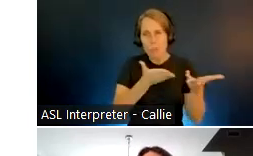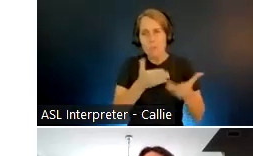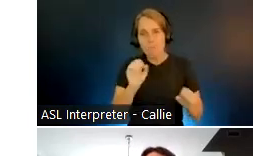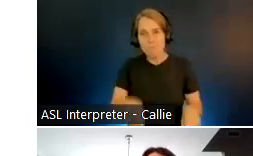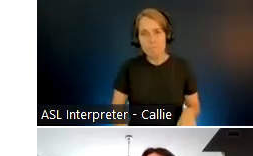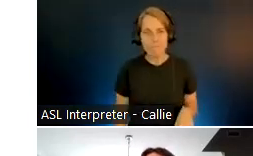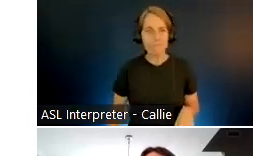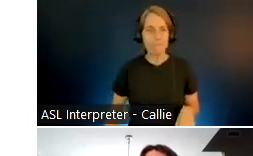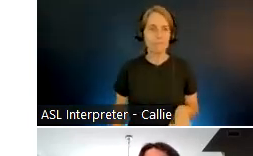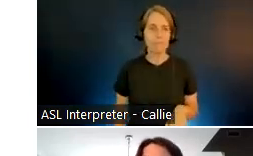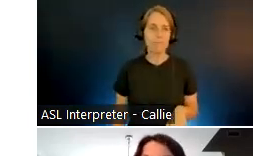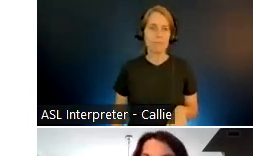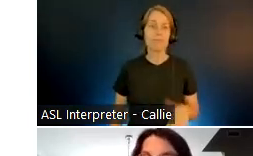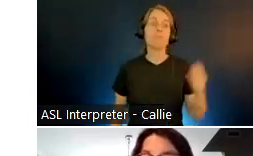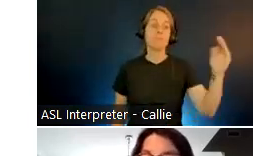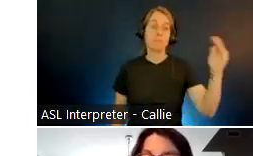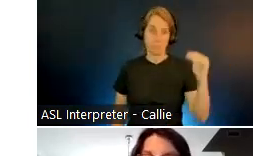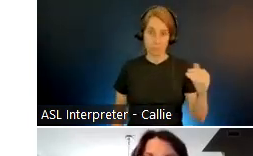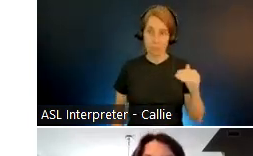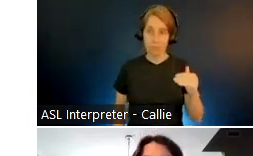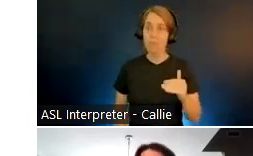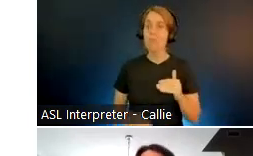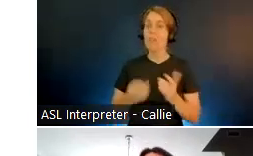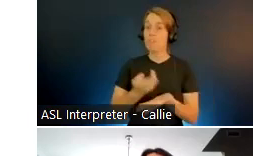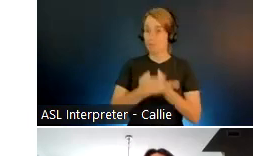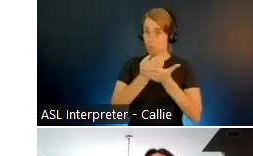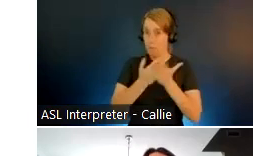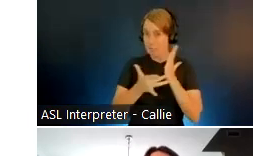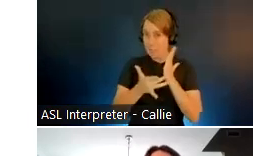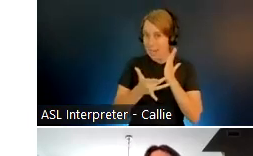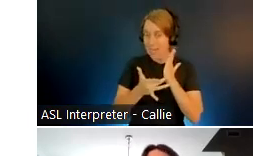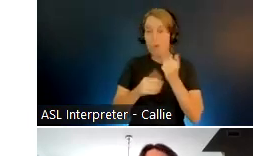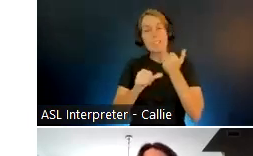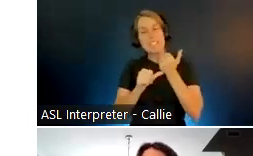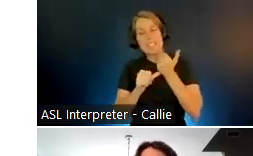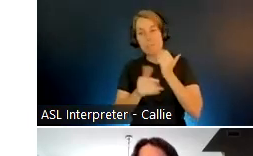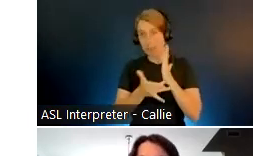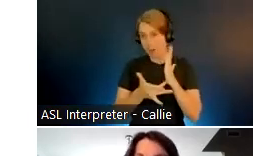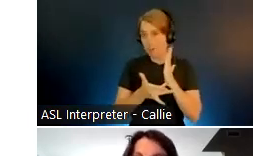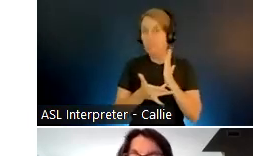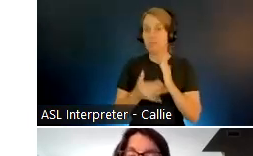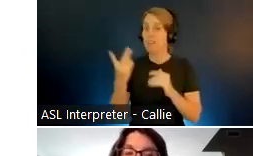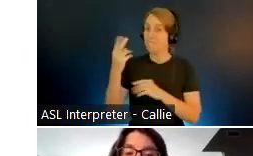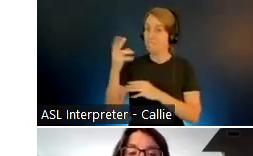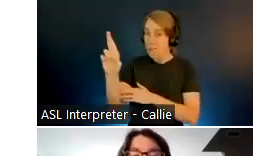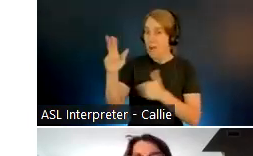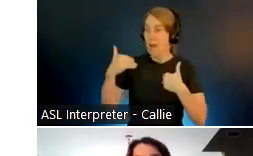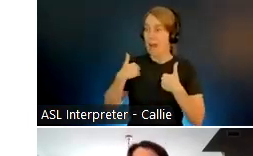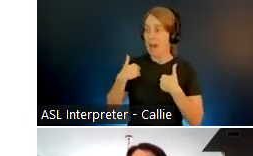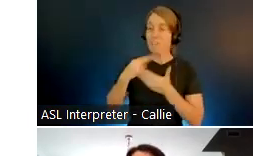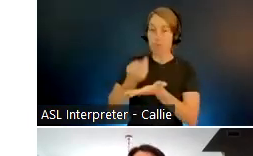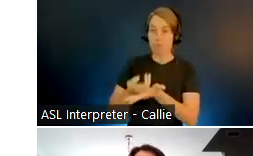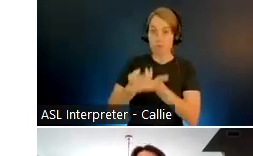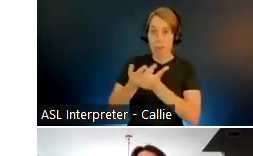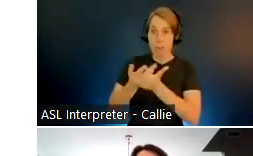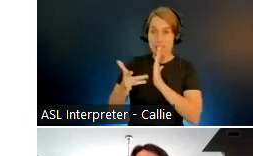Find out about assistive technology, rehab technology. VR has a rehab technology department.